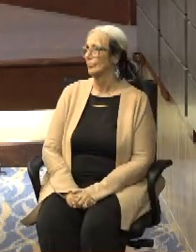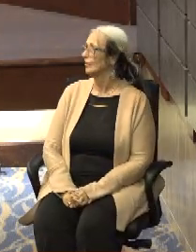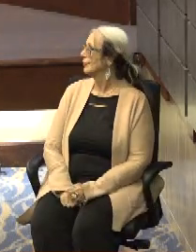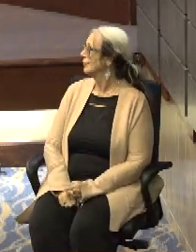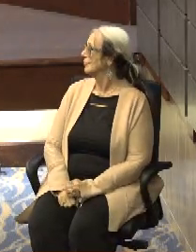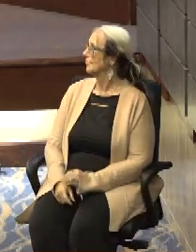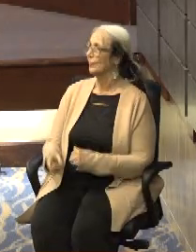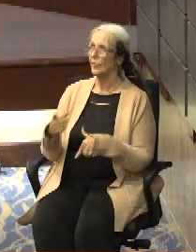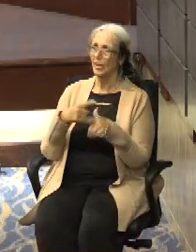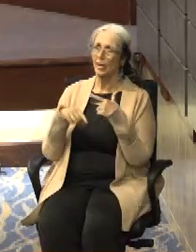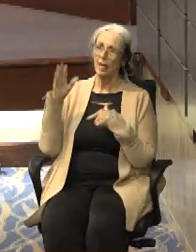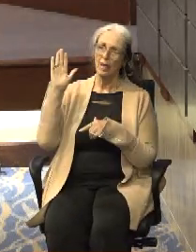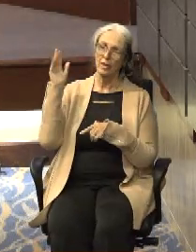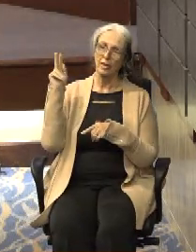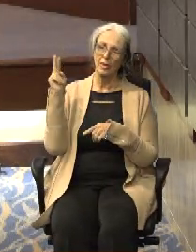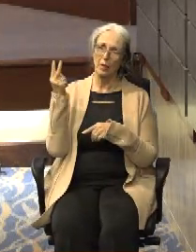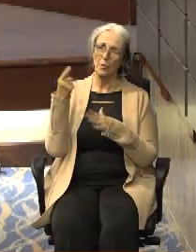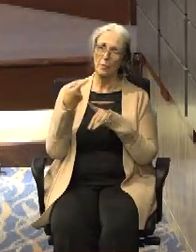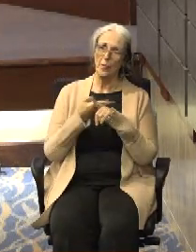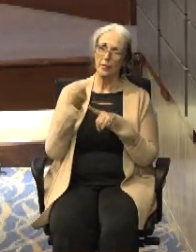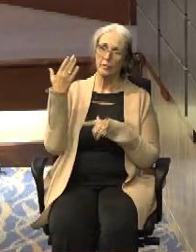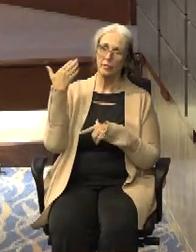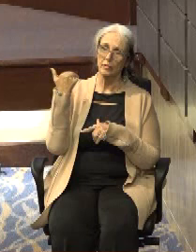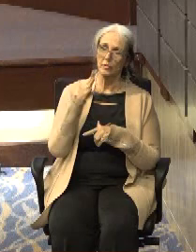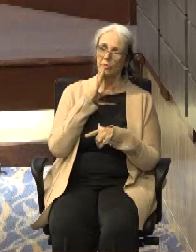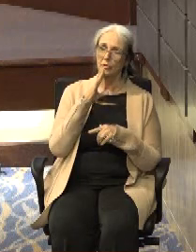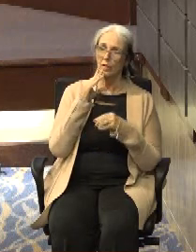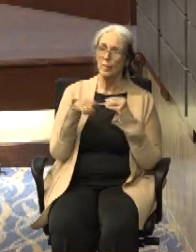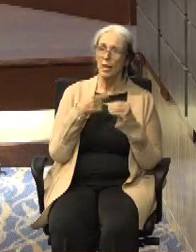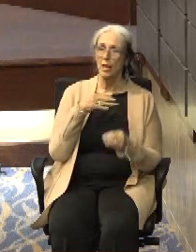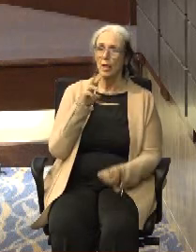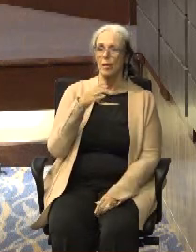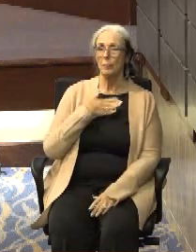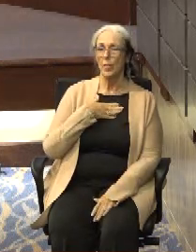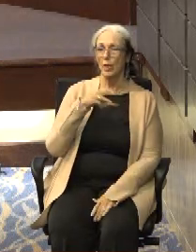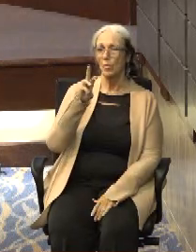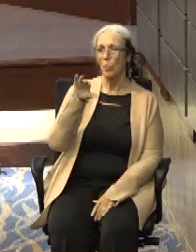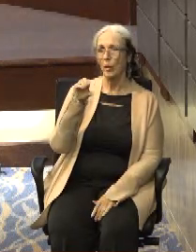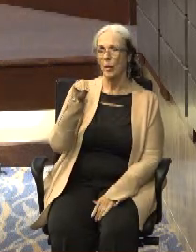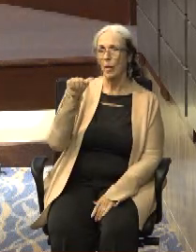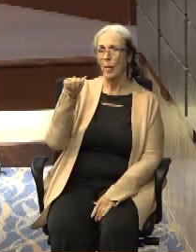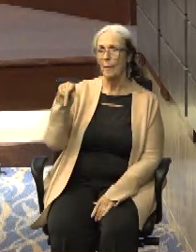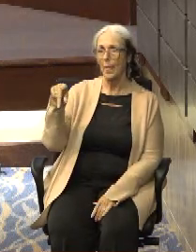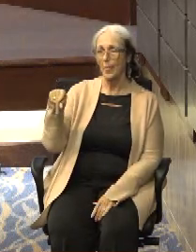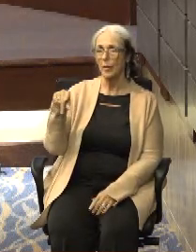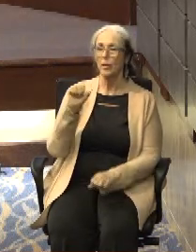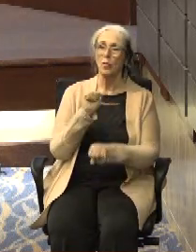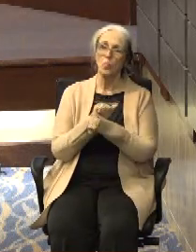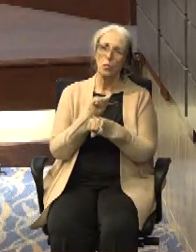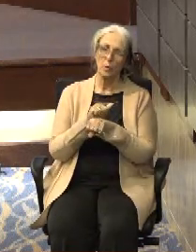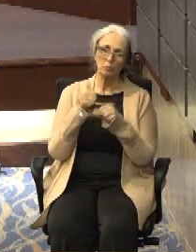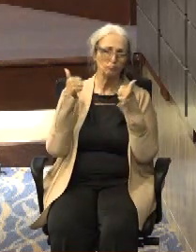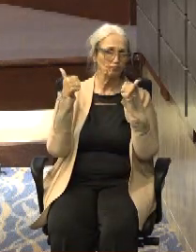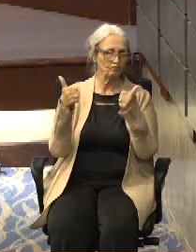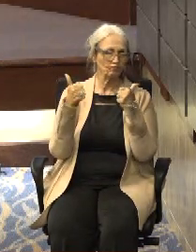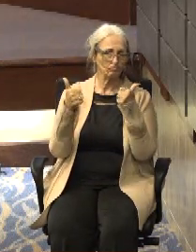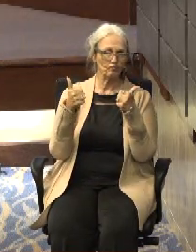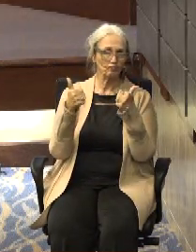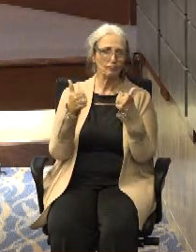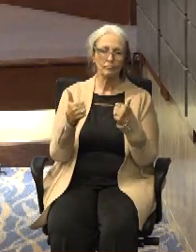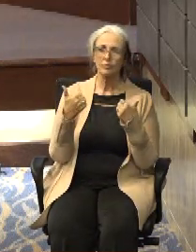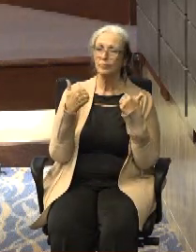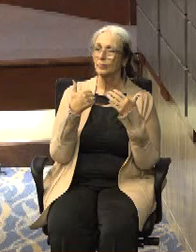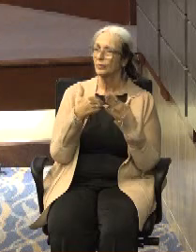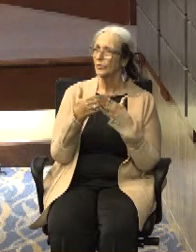I came here a couple months ago, six months ago, to talk about my Waco app. I want to let you know that it's still working, still doing great.